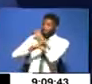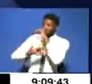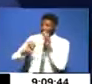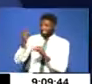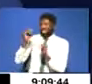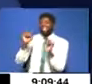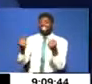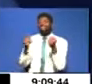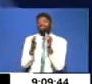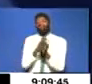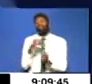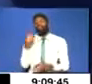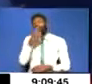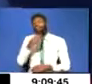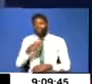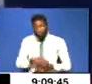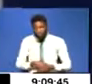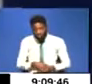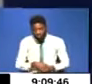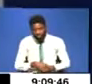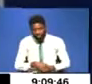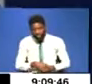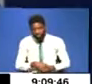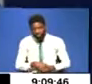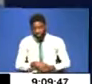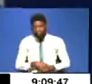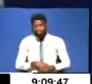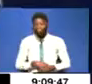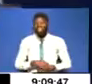In whose hands is the Mau nation safe?